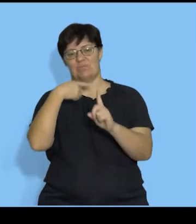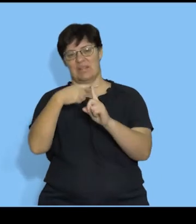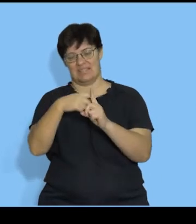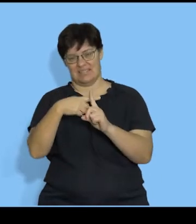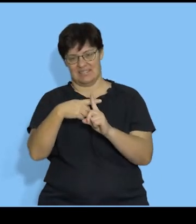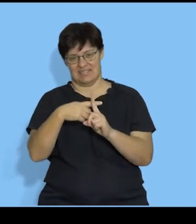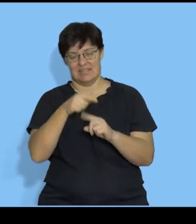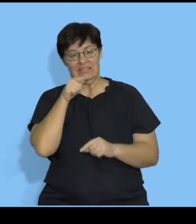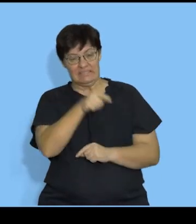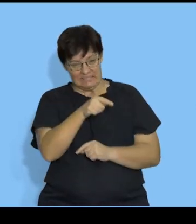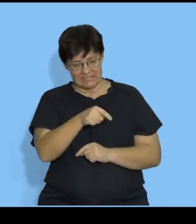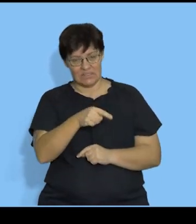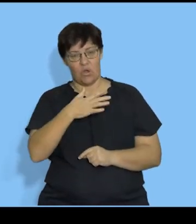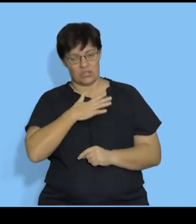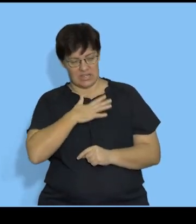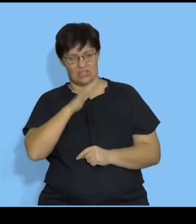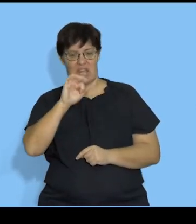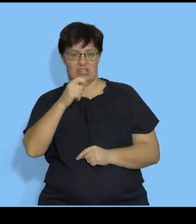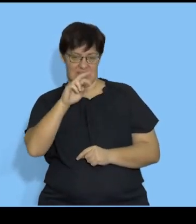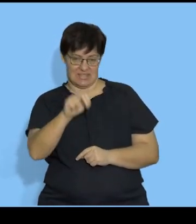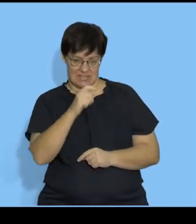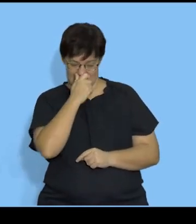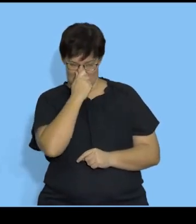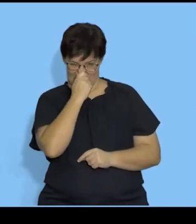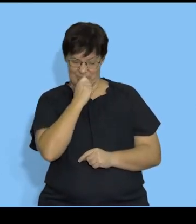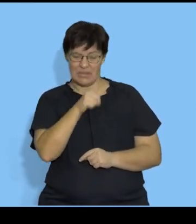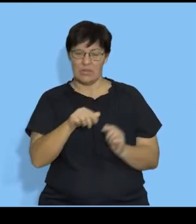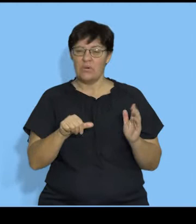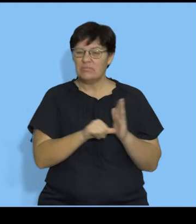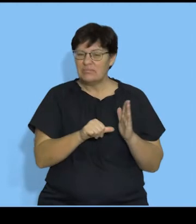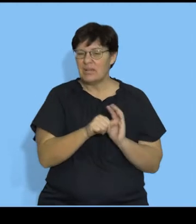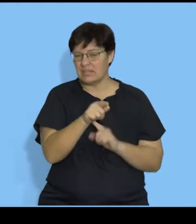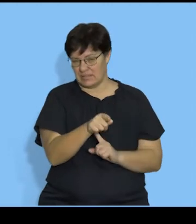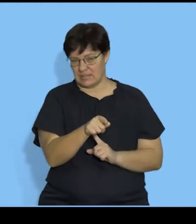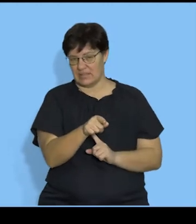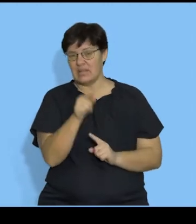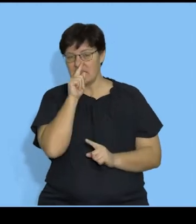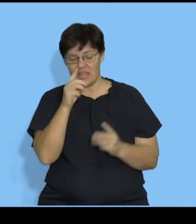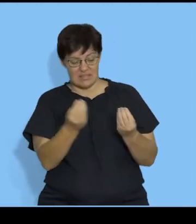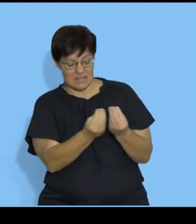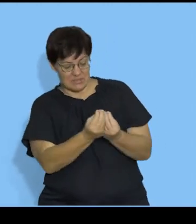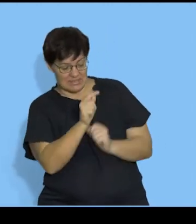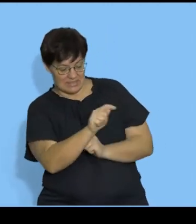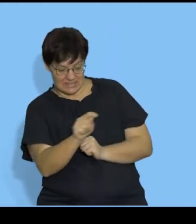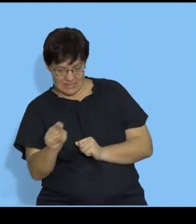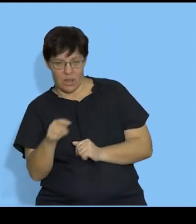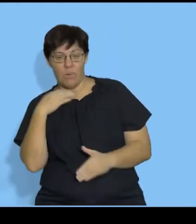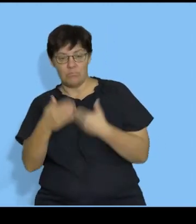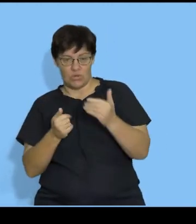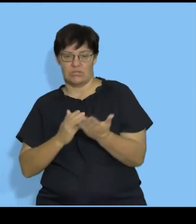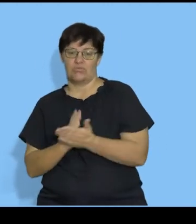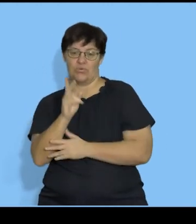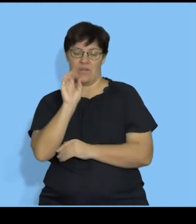the oxidizing agent. Very, very important. So these are substances that undergoes specific processes,